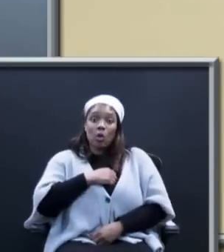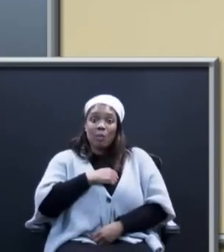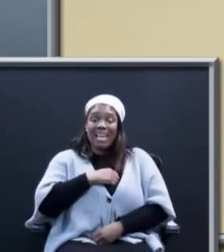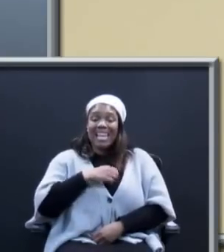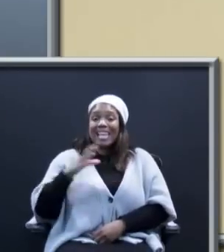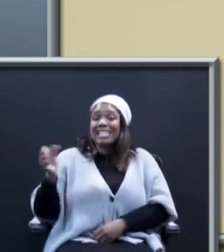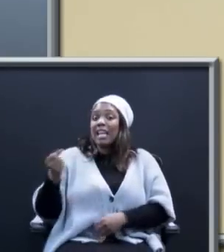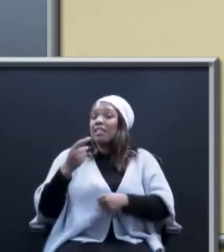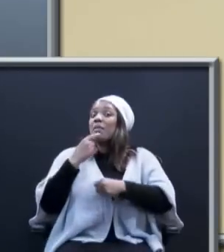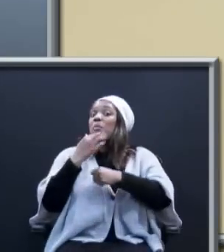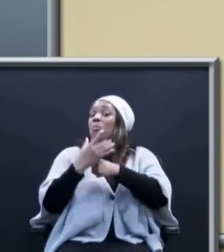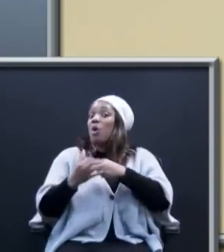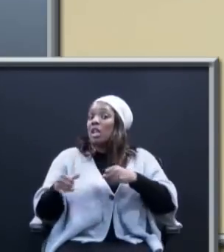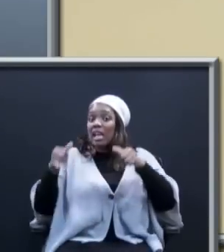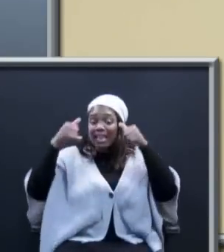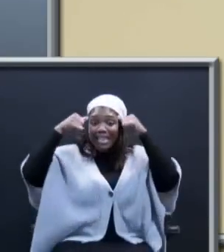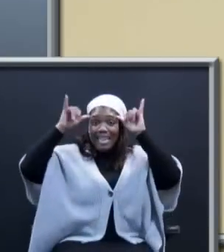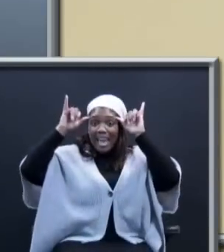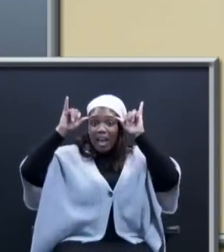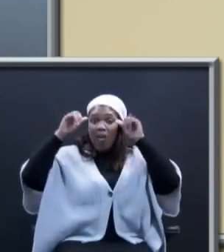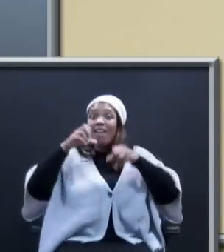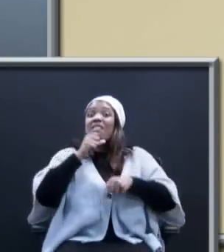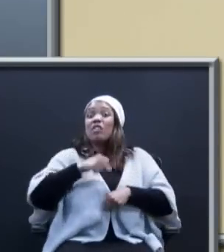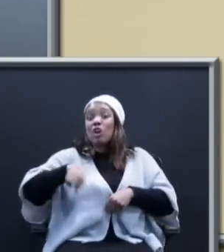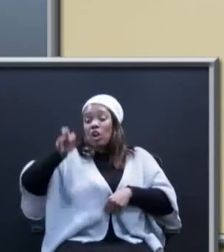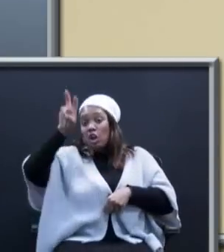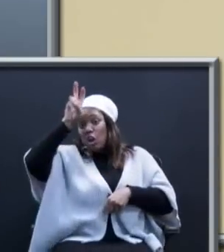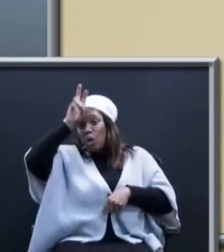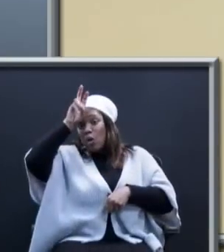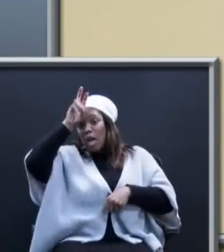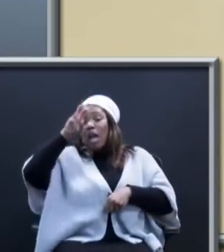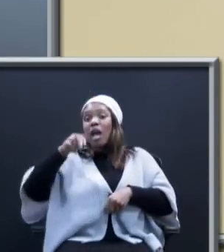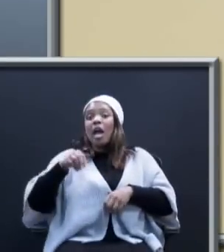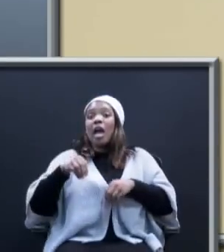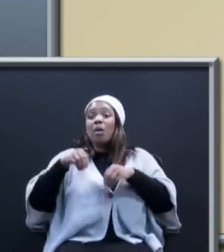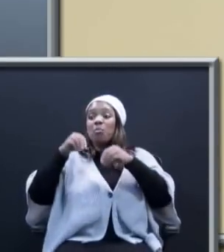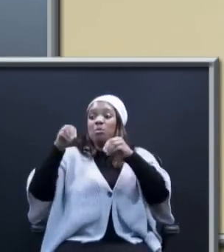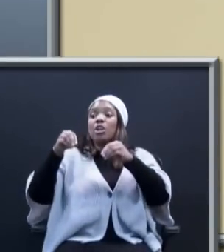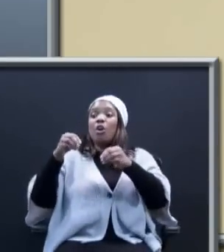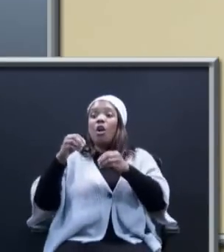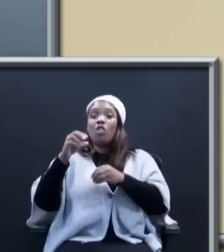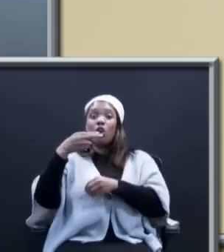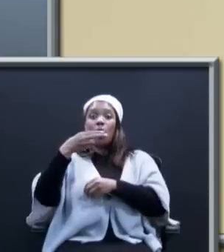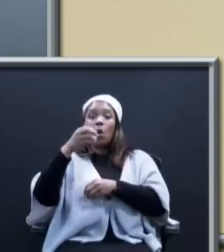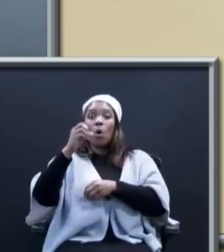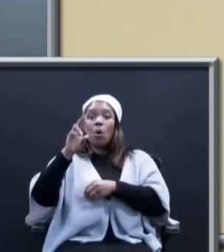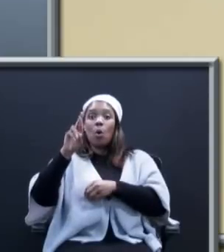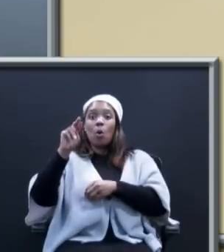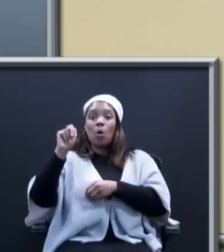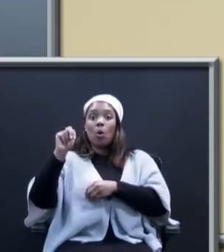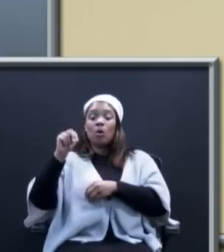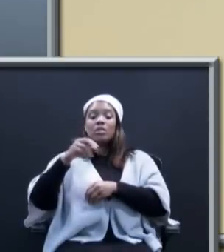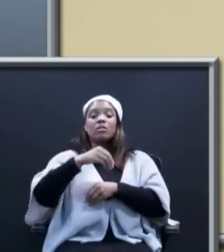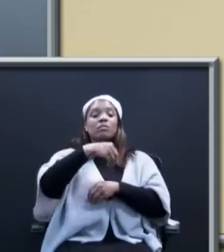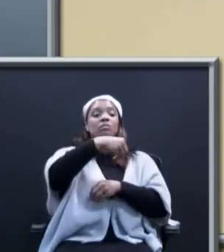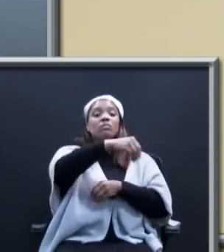blood of the bullock and of the blood of the goat and put it upon the horns of the altar round about. Go ahead. And he shall sprinkle of the blood upon